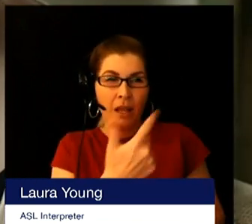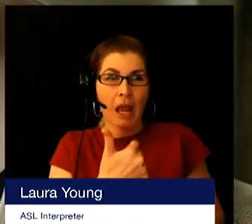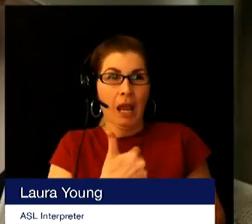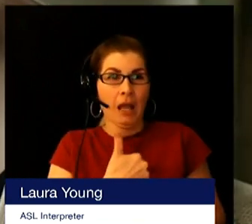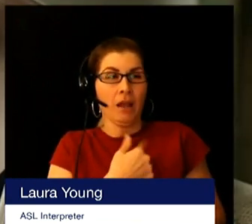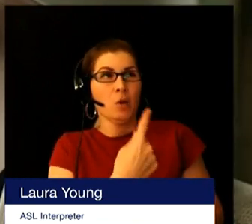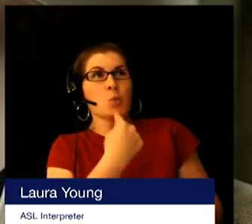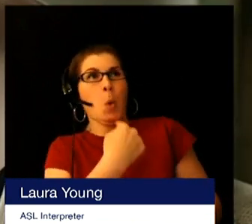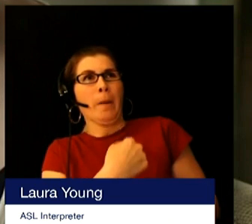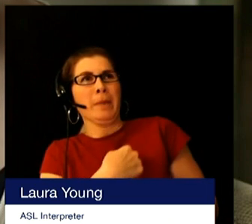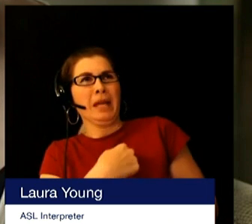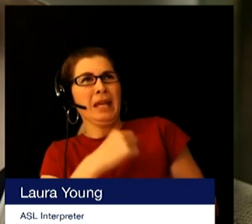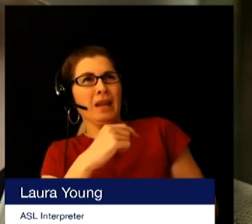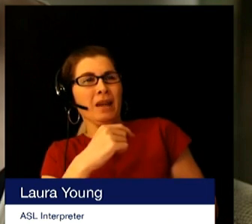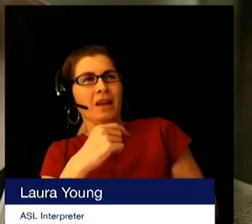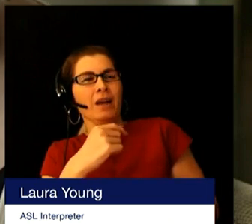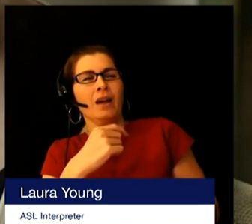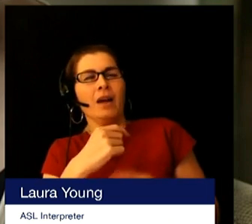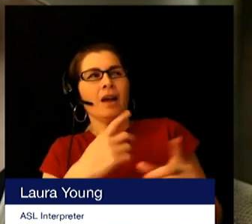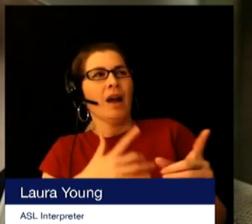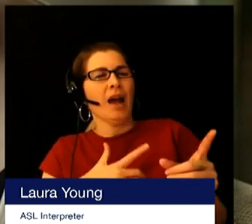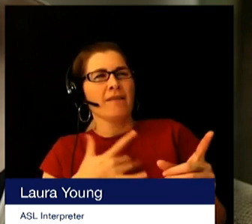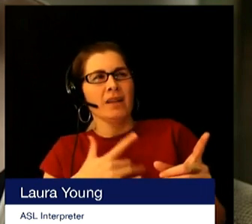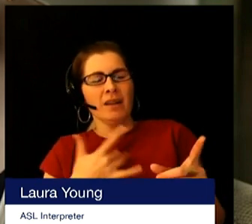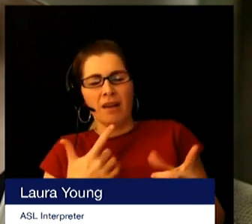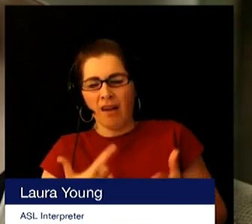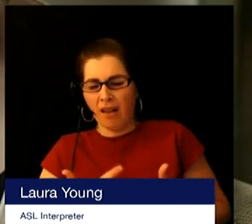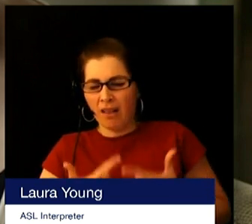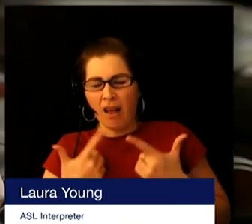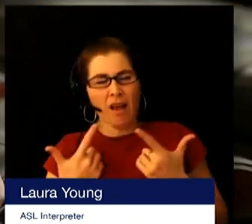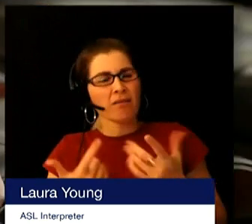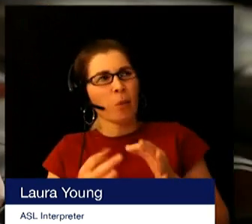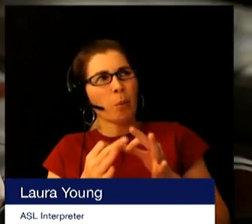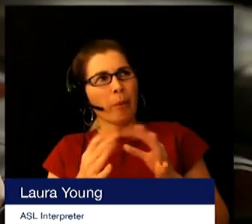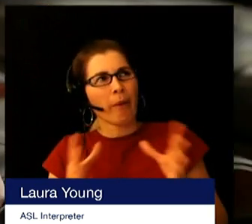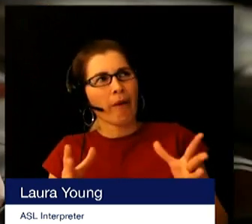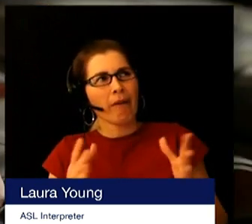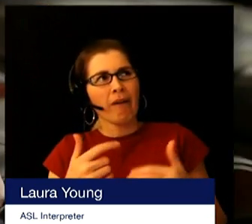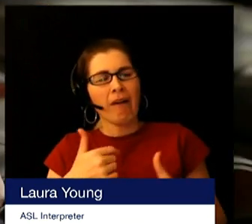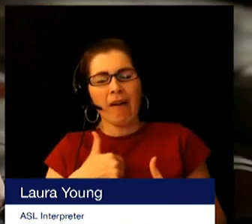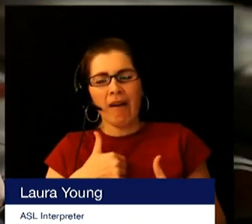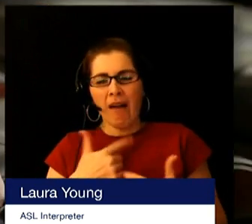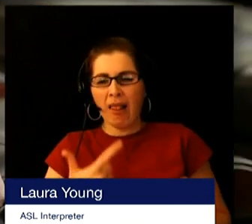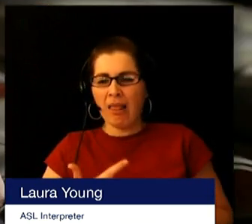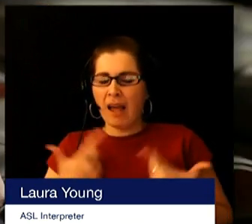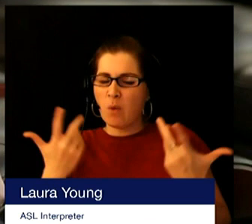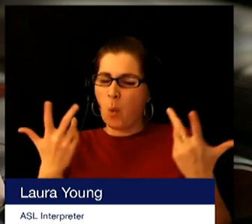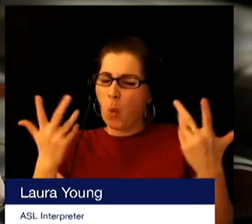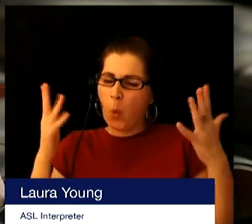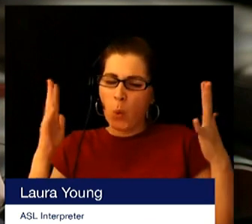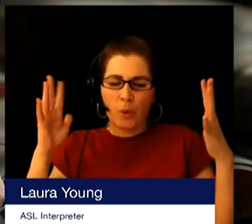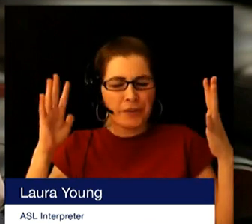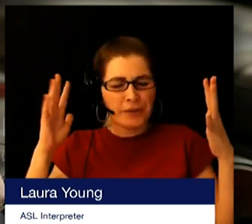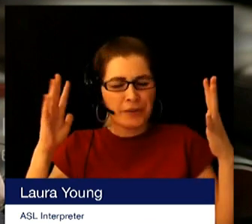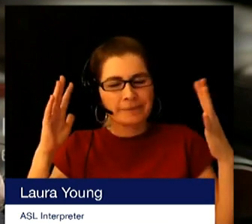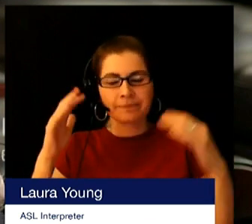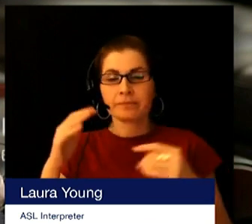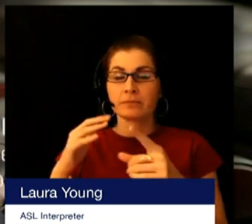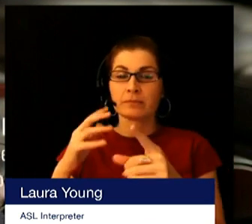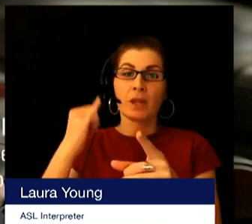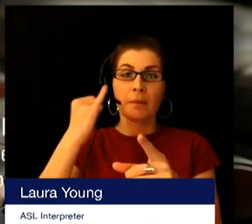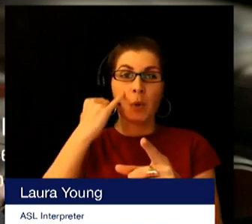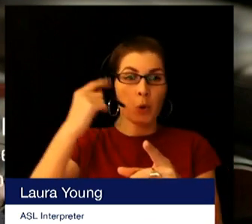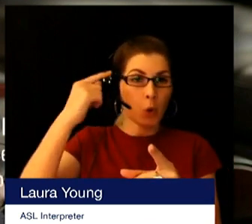my life didn't matter, that my life was over, there was nothing left to salvage. I think if people have heard of me, it's by virtue